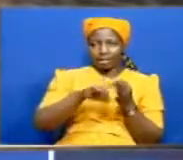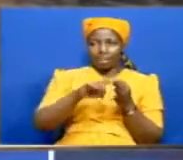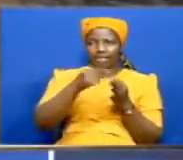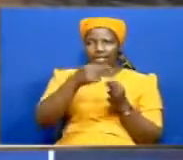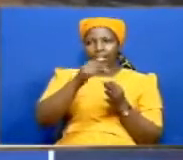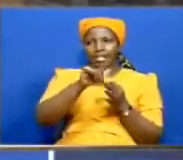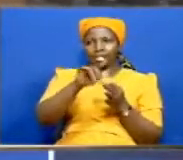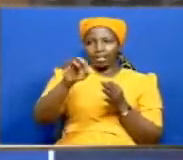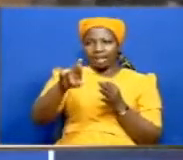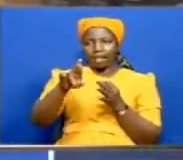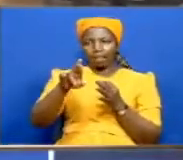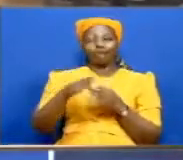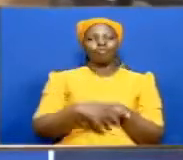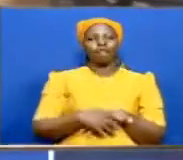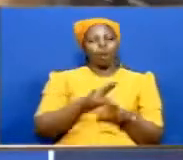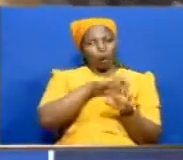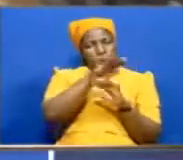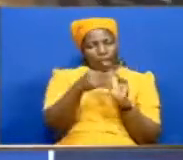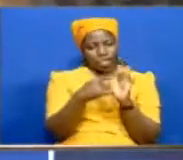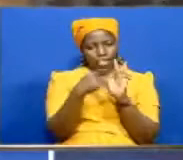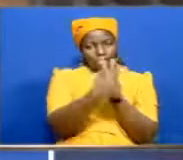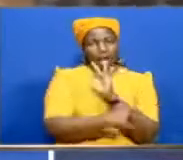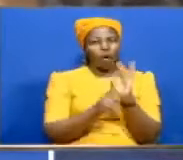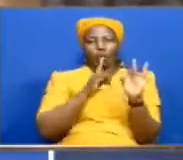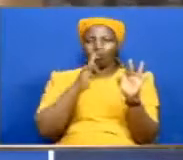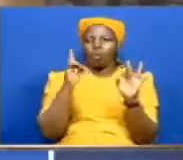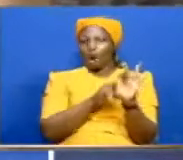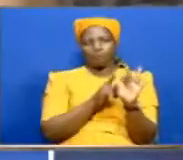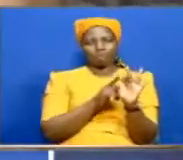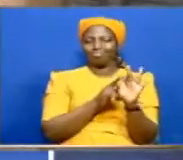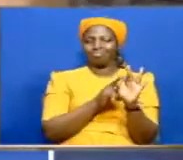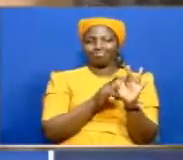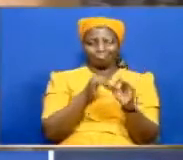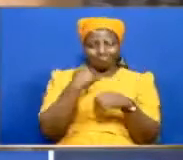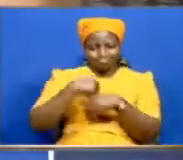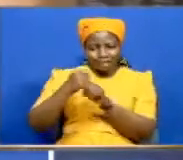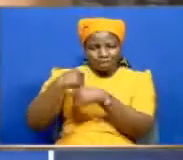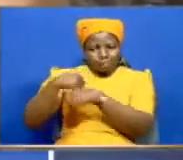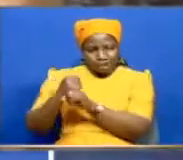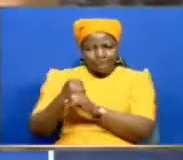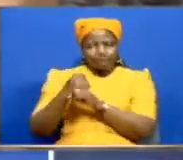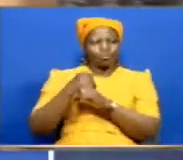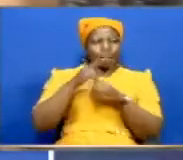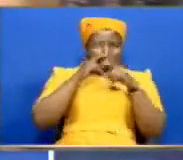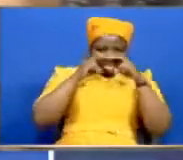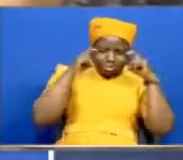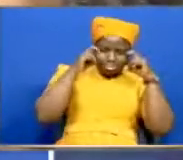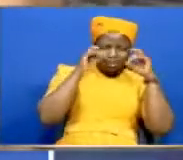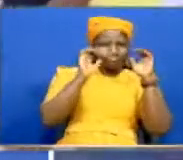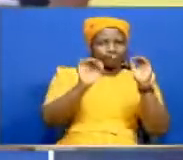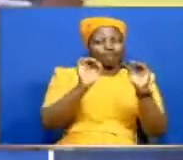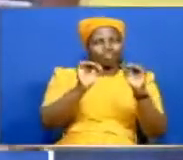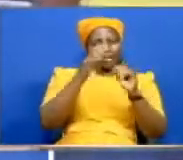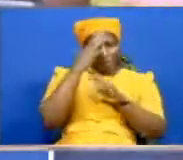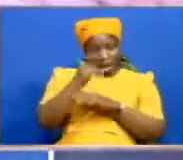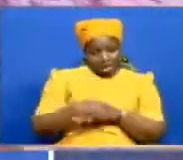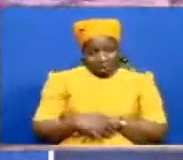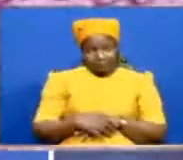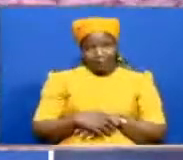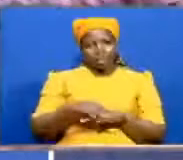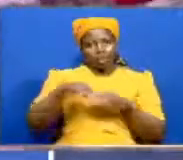Intimate EPZ, have been instructed to discontinue manufacturing of offering for sale the affected brands of face